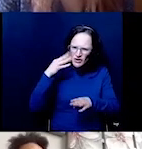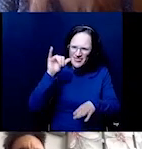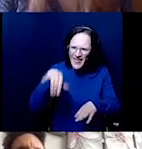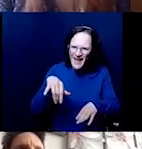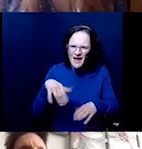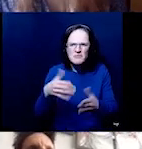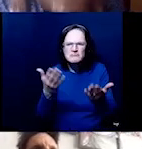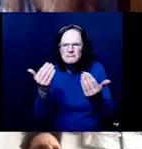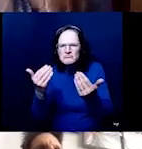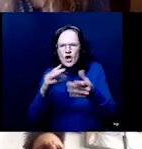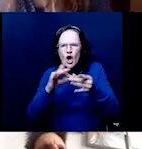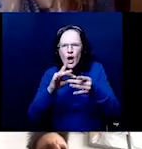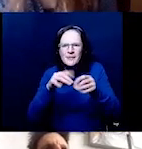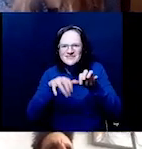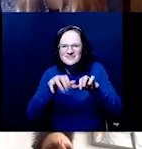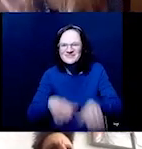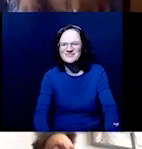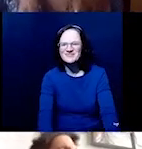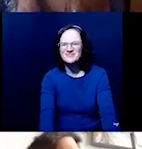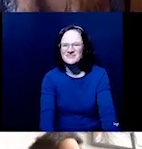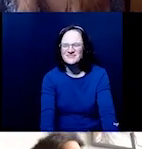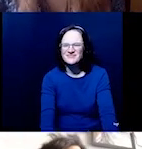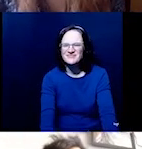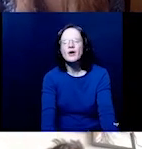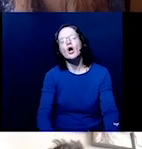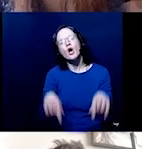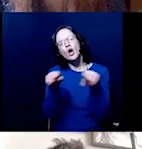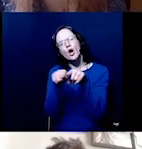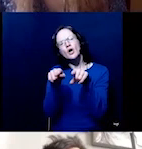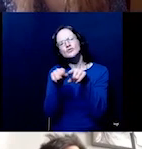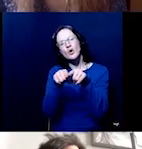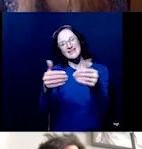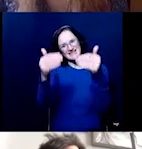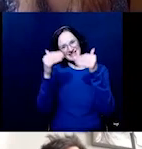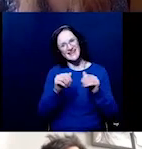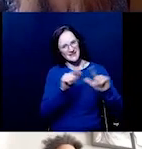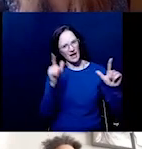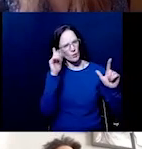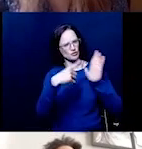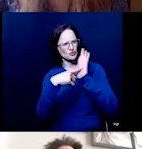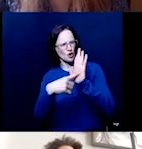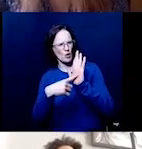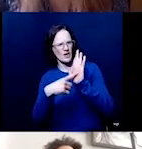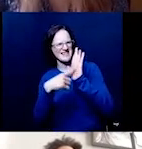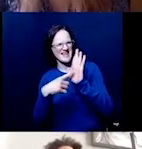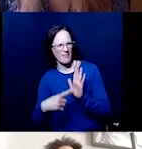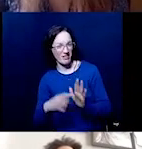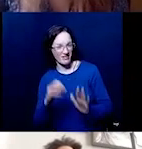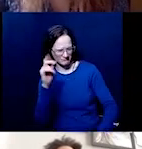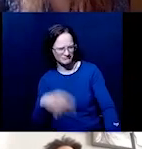So I'm gonna wait for the chat. I'm also gonna go to the next slide because the next slide shows examples of